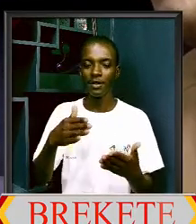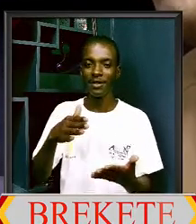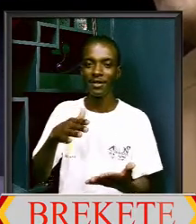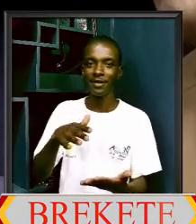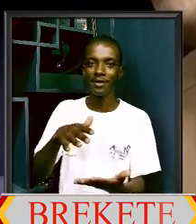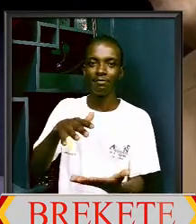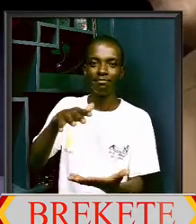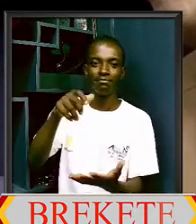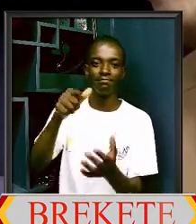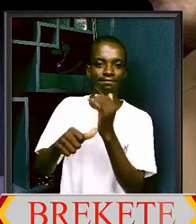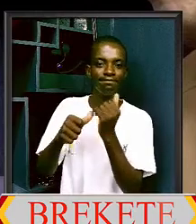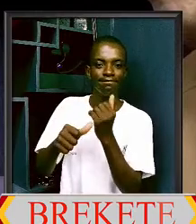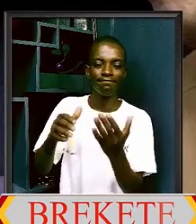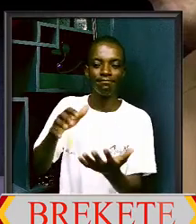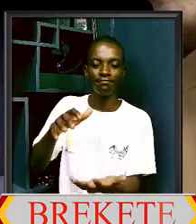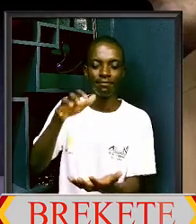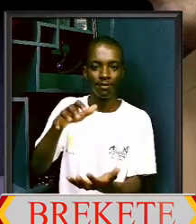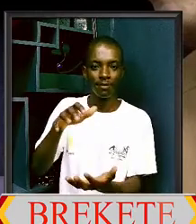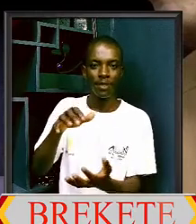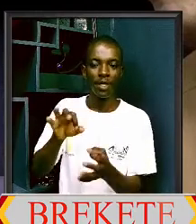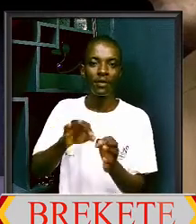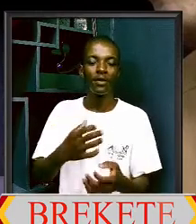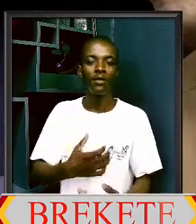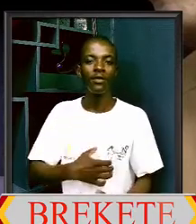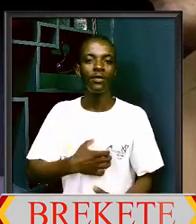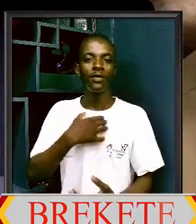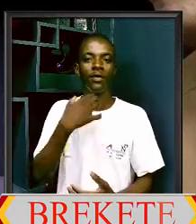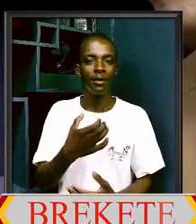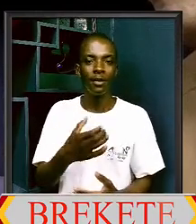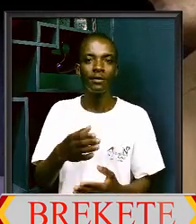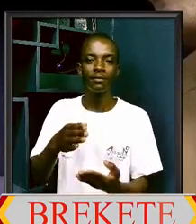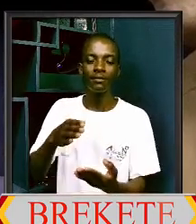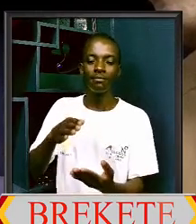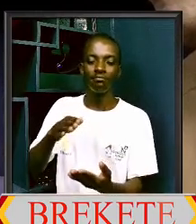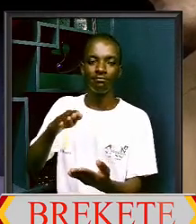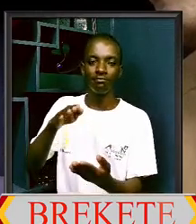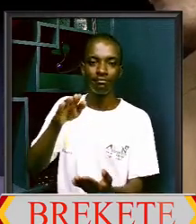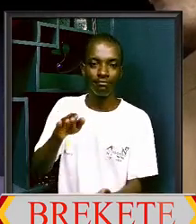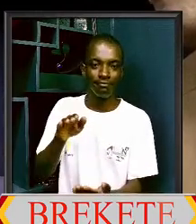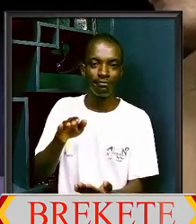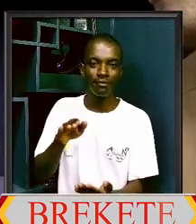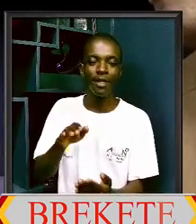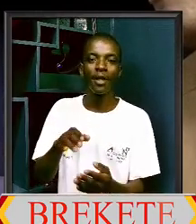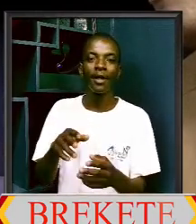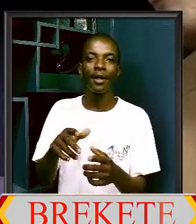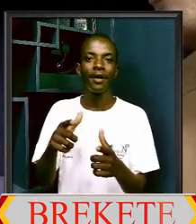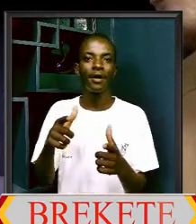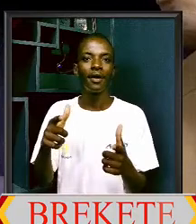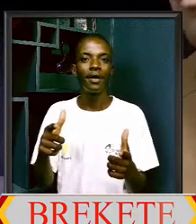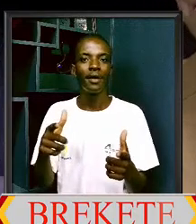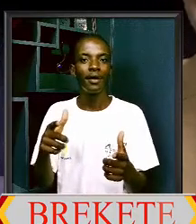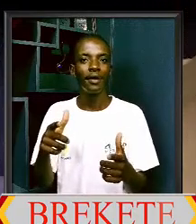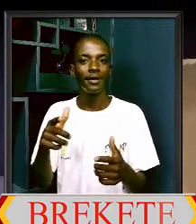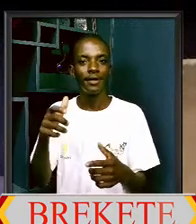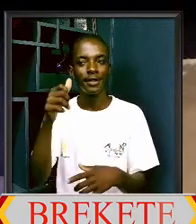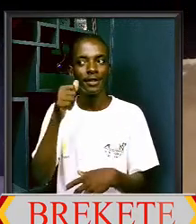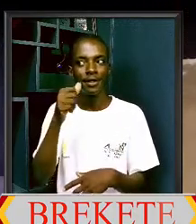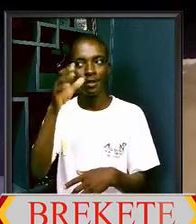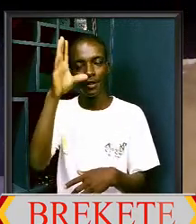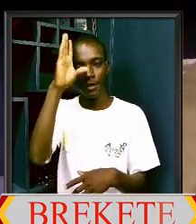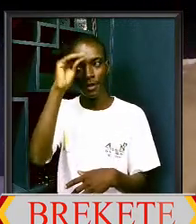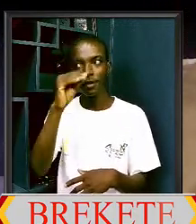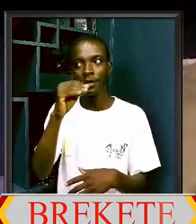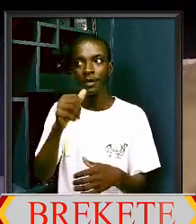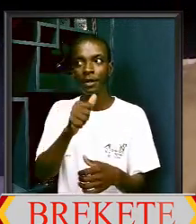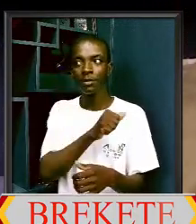go big if I vomit the quantity go plenty ladies and gentlemen make